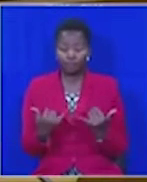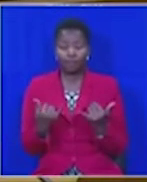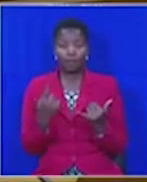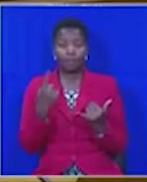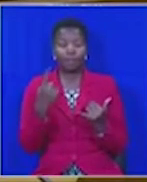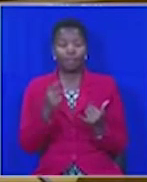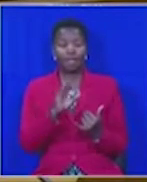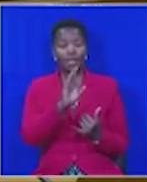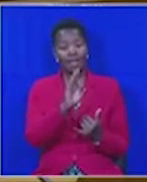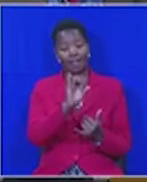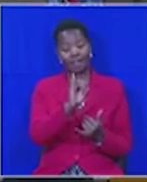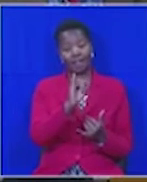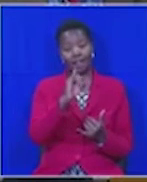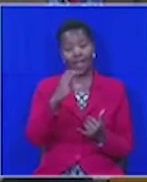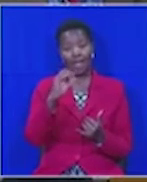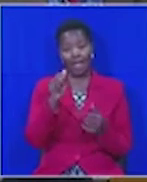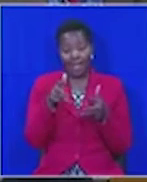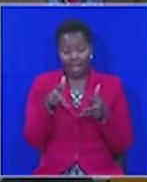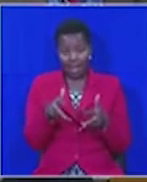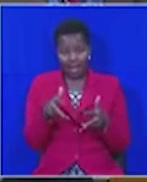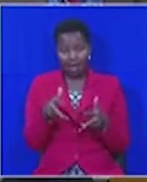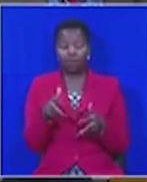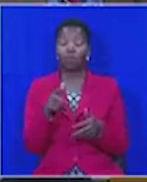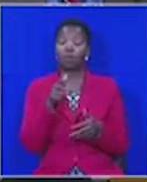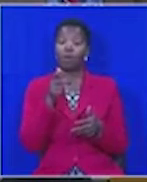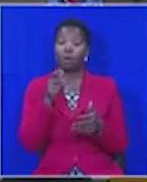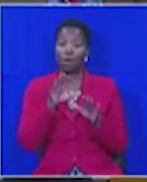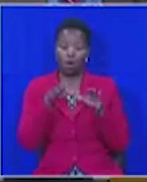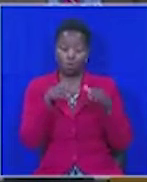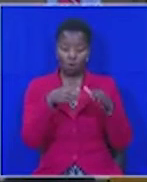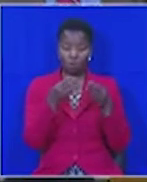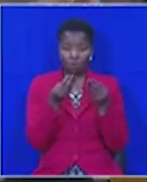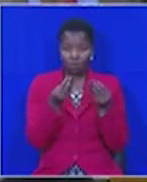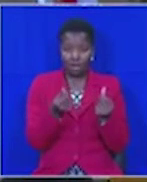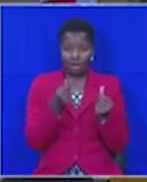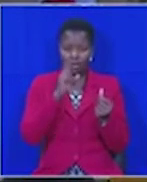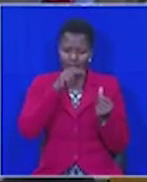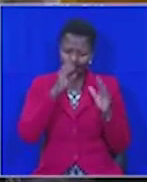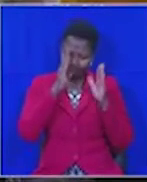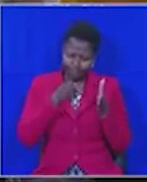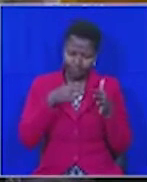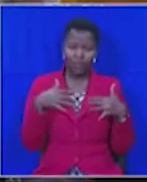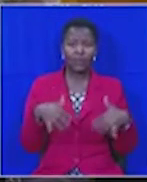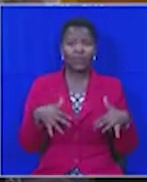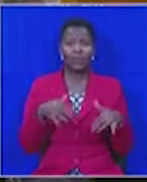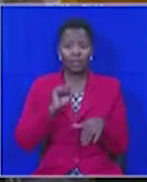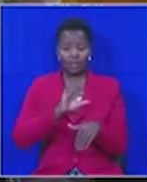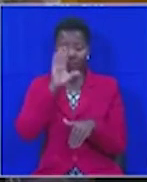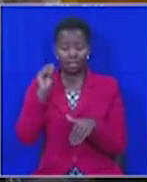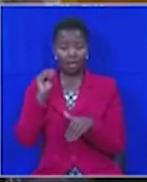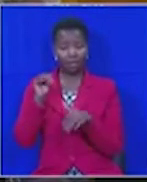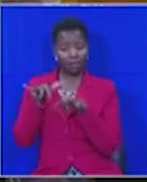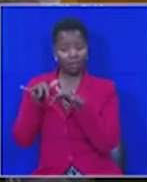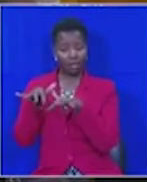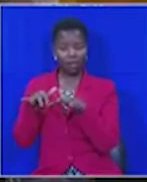Center Amendment Bill, the Committee on Finance had to confront the reality that South Africa